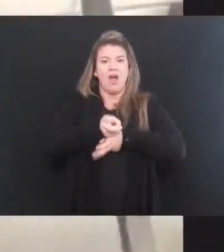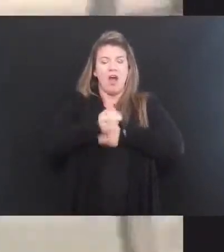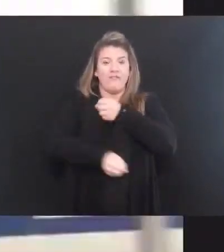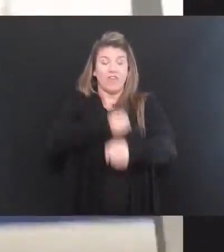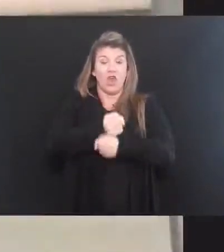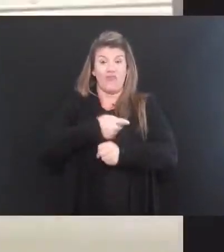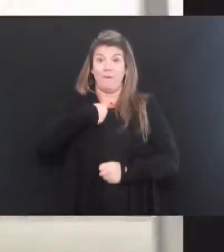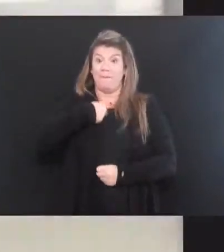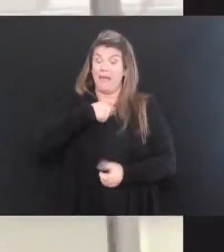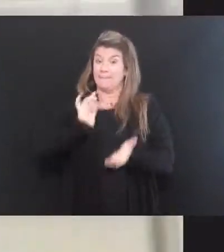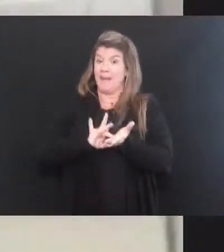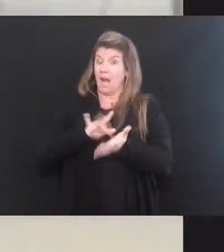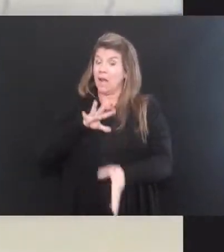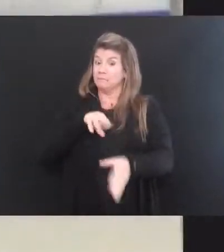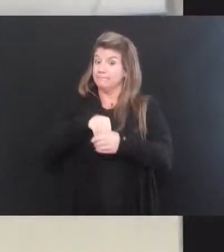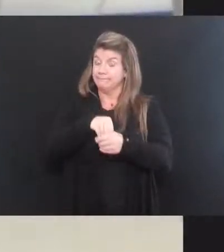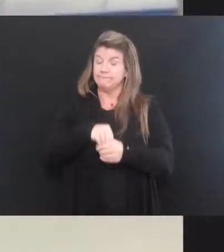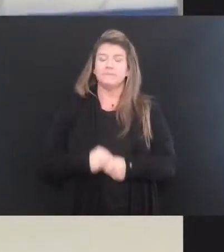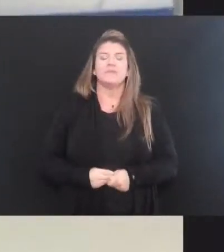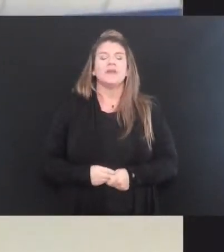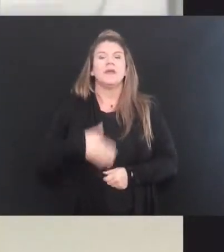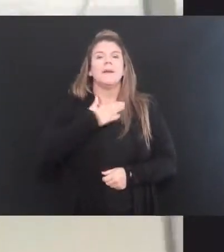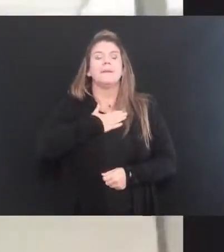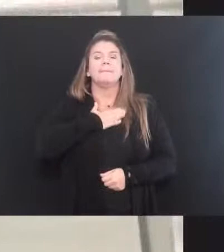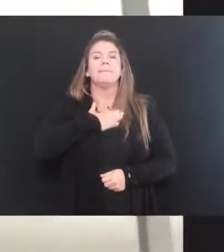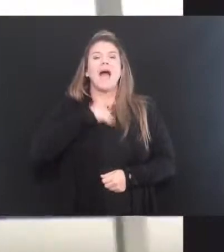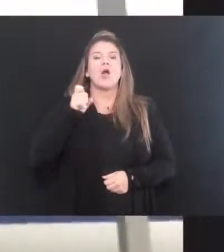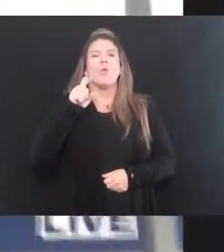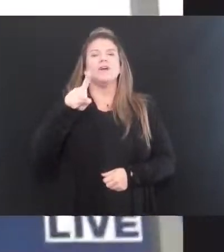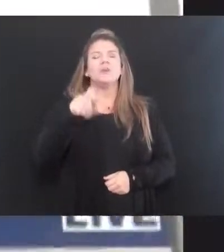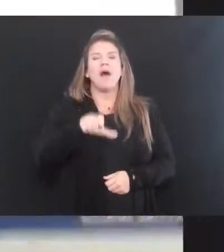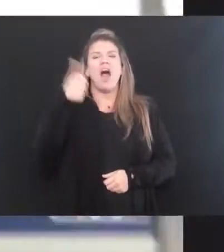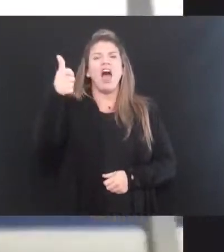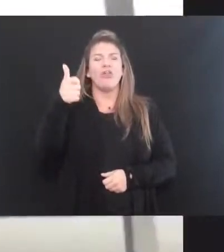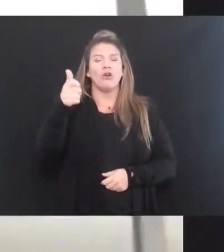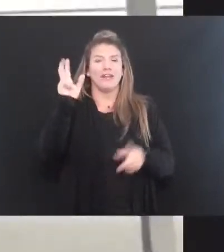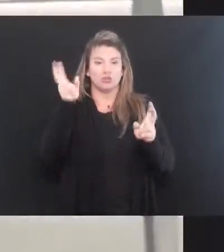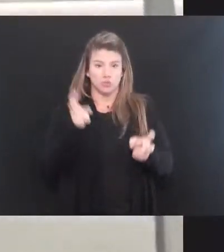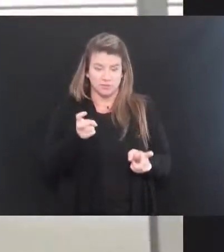medically speaking. My question is regarding other federal issues,